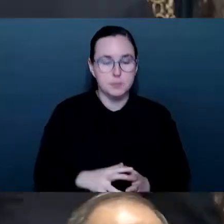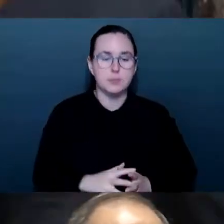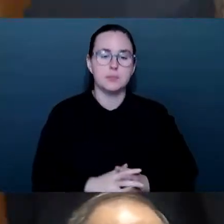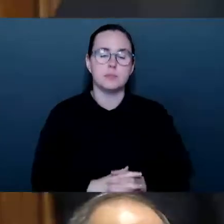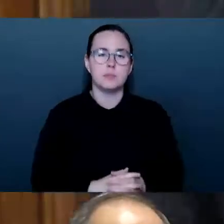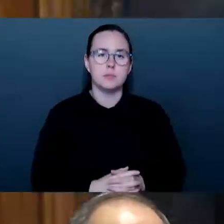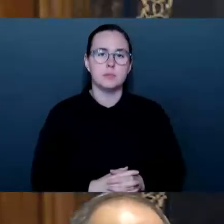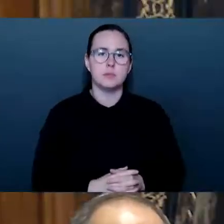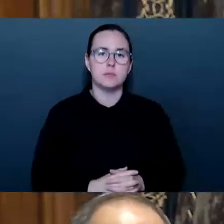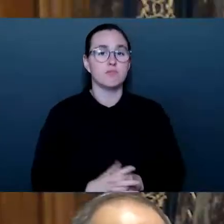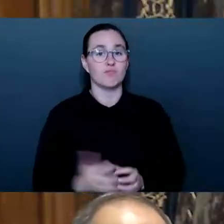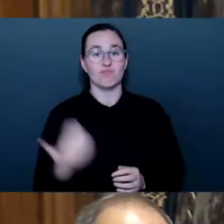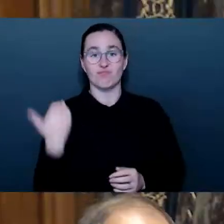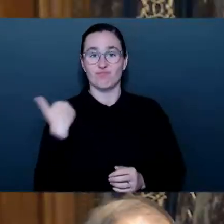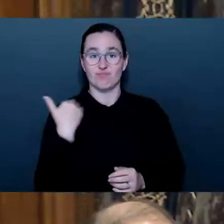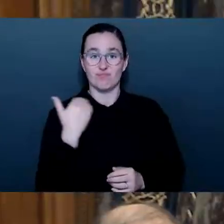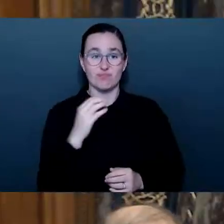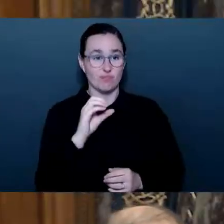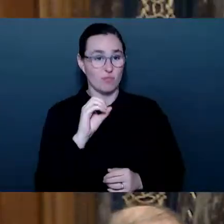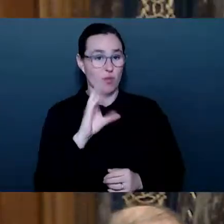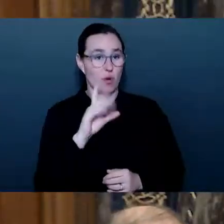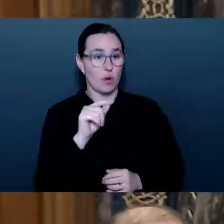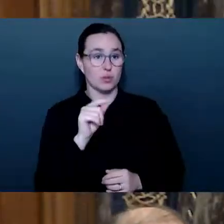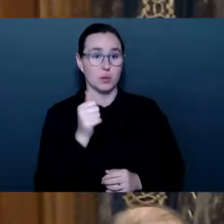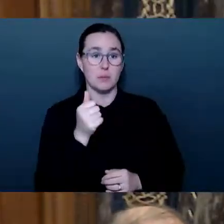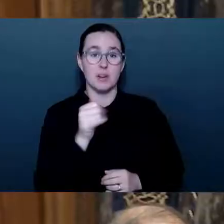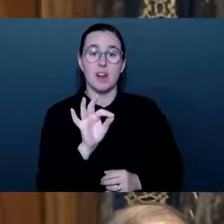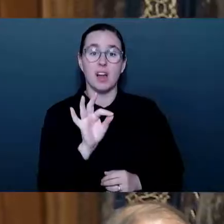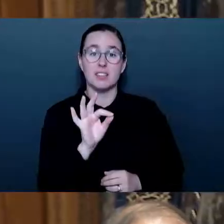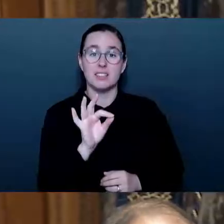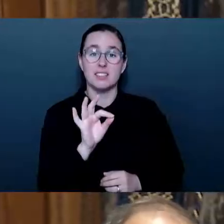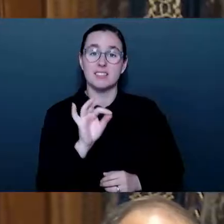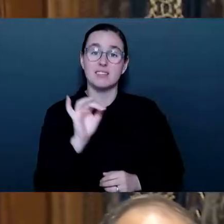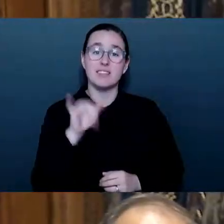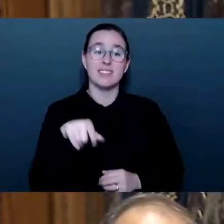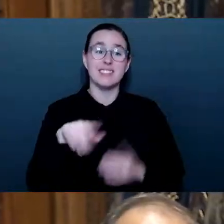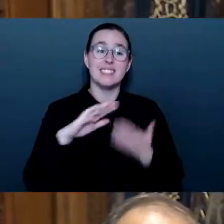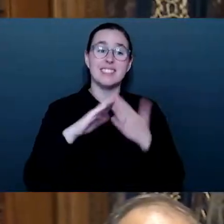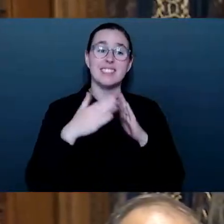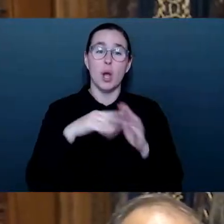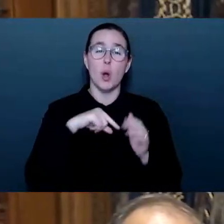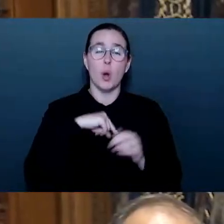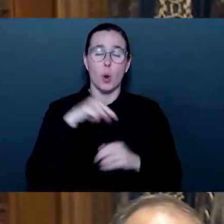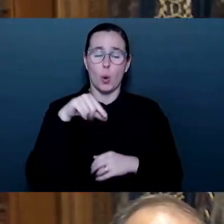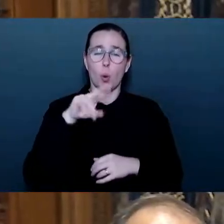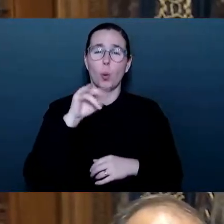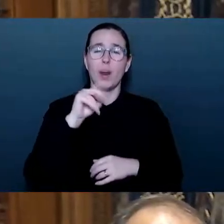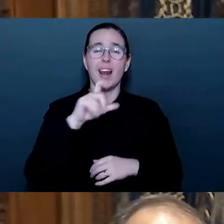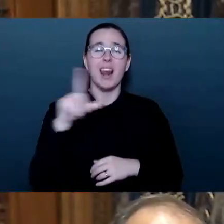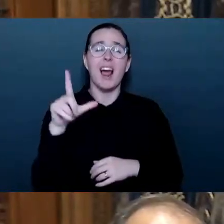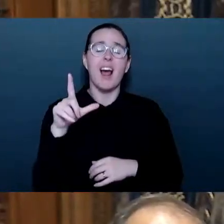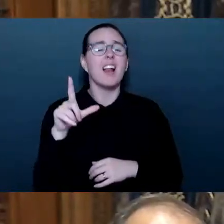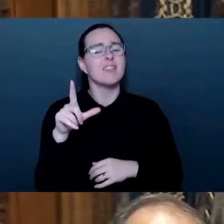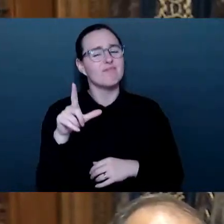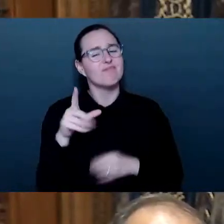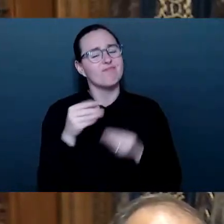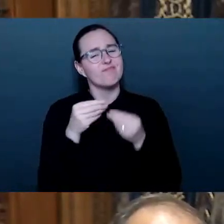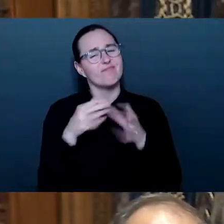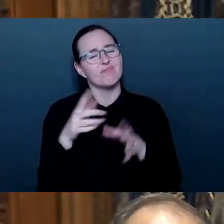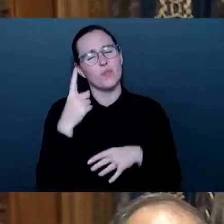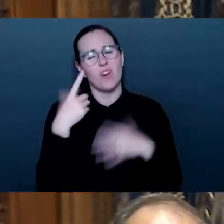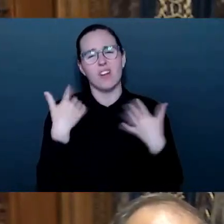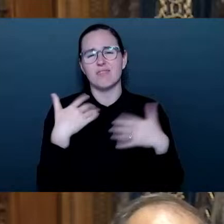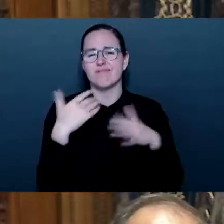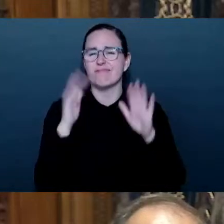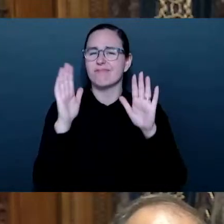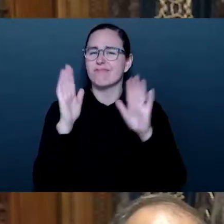Manjit Singh Rana. This past weekend, Highway 97 at Quesnel was closed to honour a procession of first responders to honour Manjit's tireless service to our